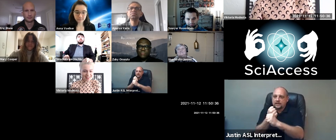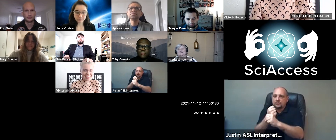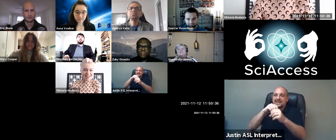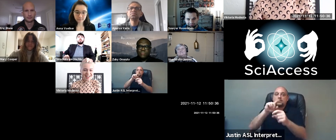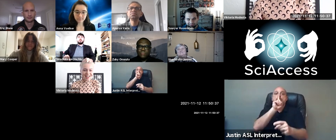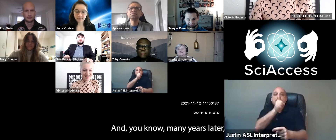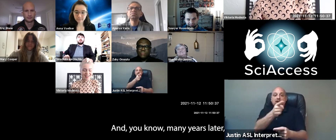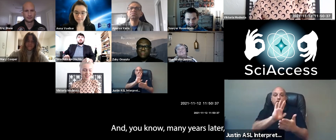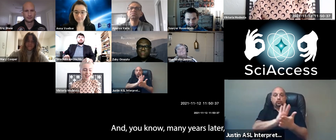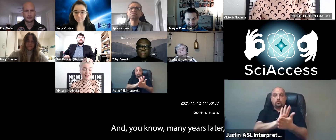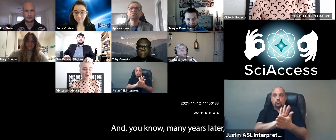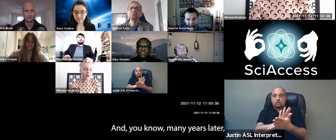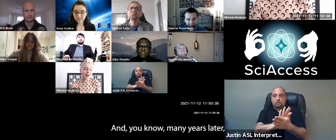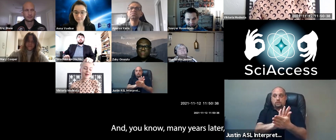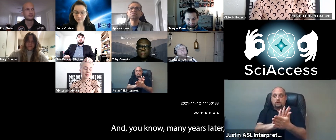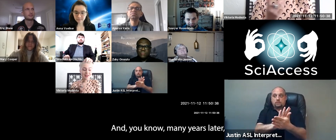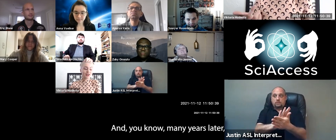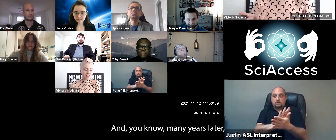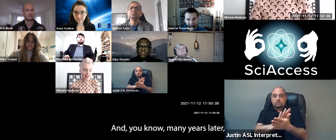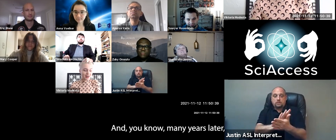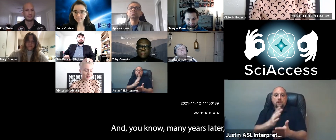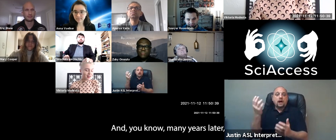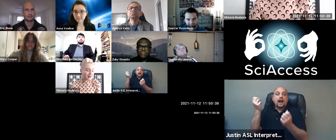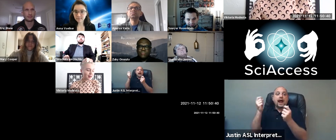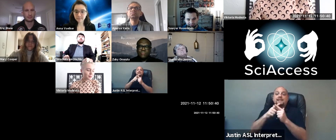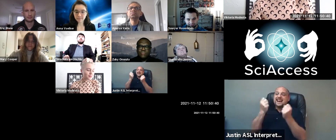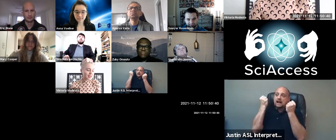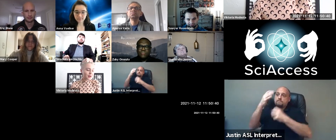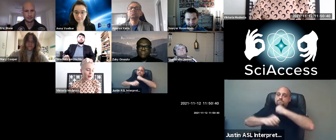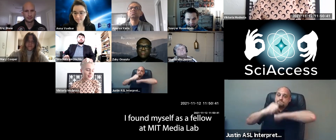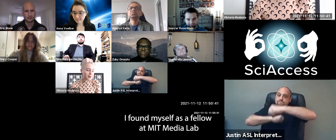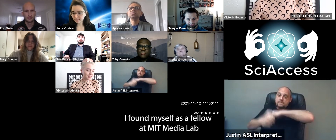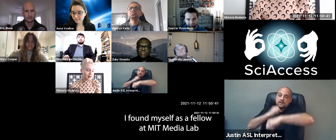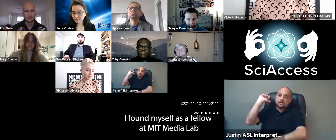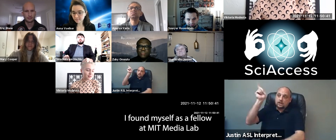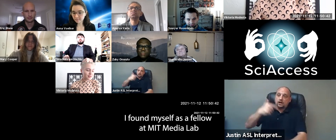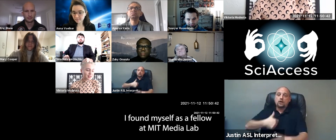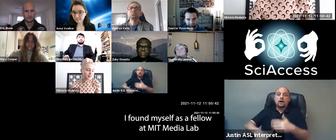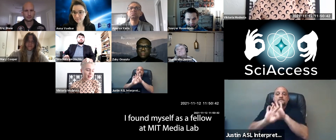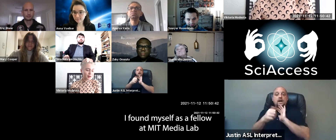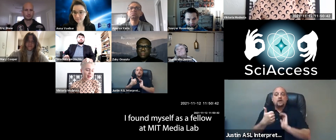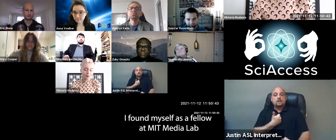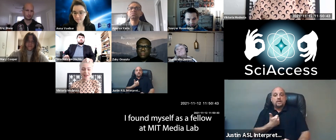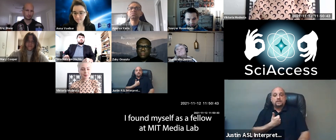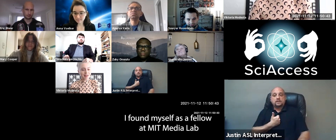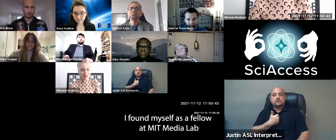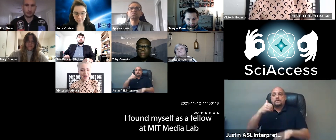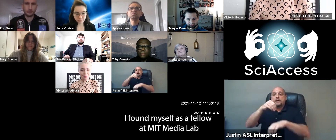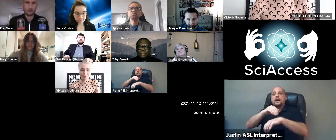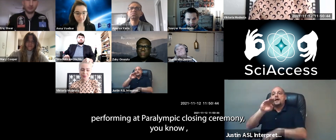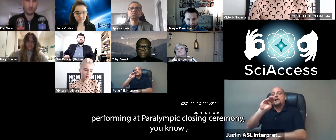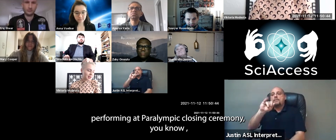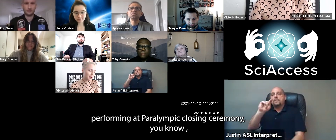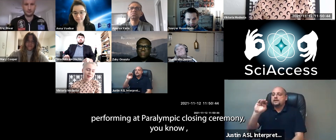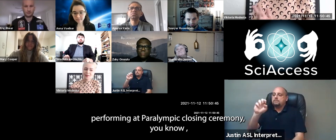schooling and many years later, I found myself as a fellow at MIT Media